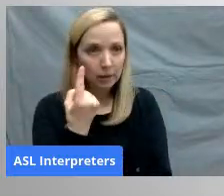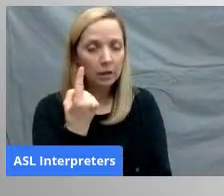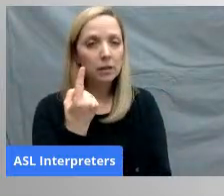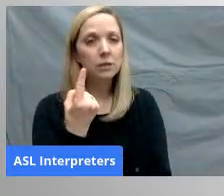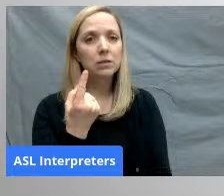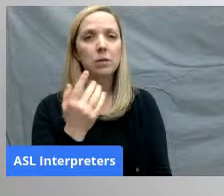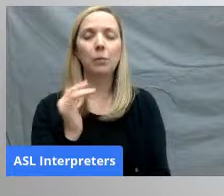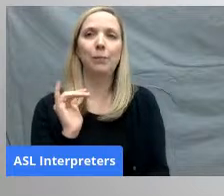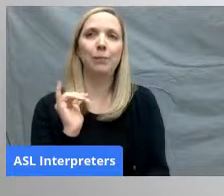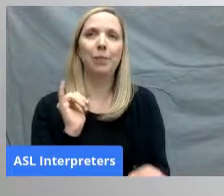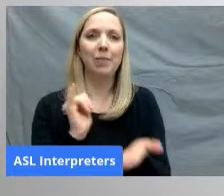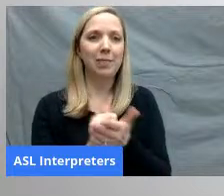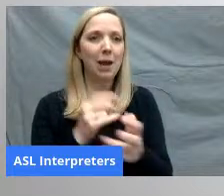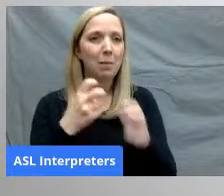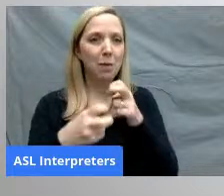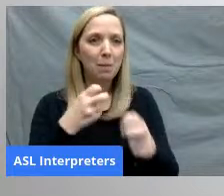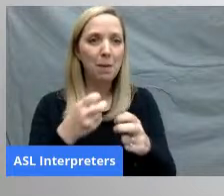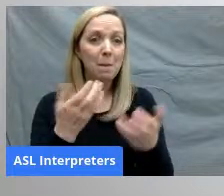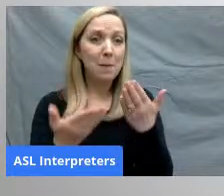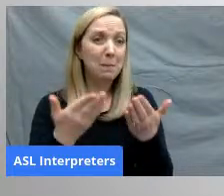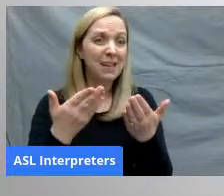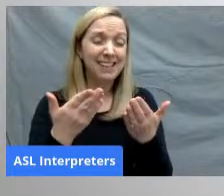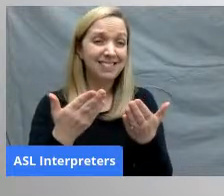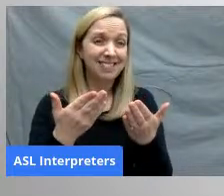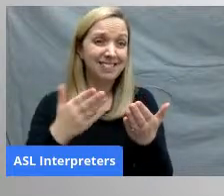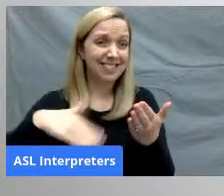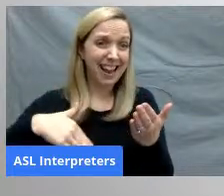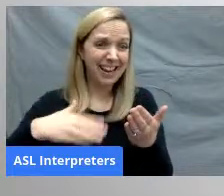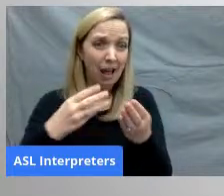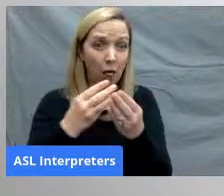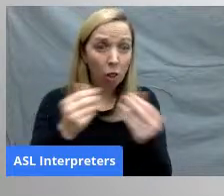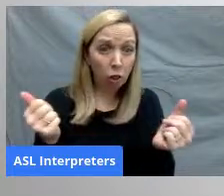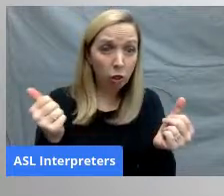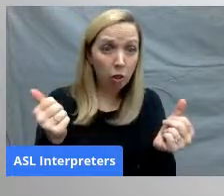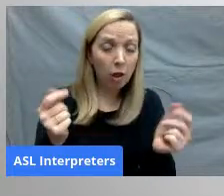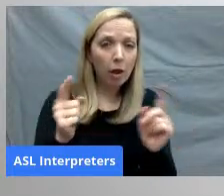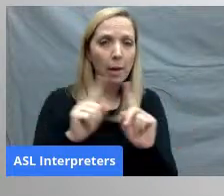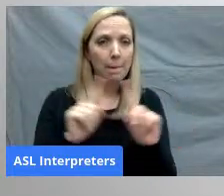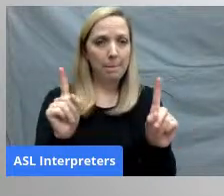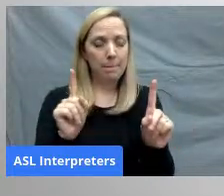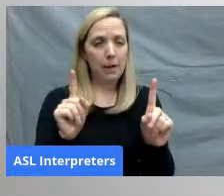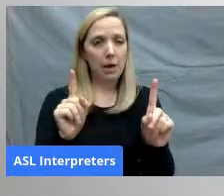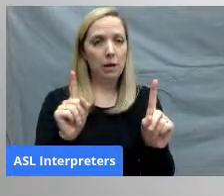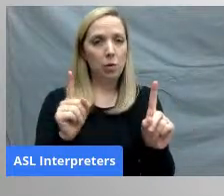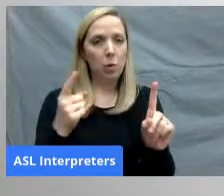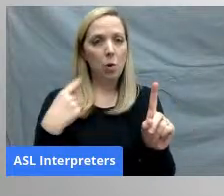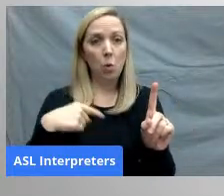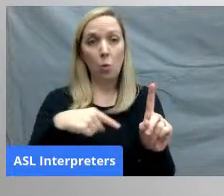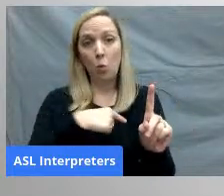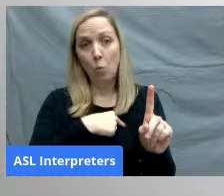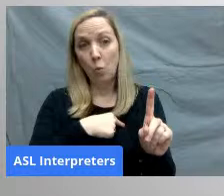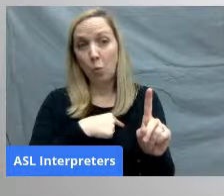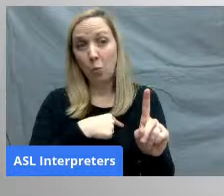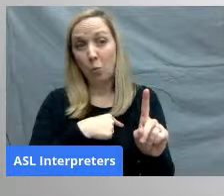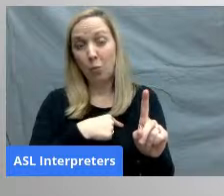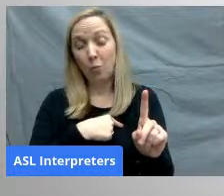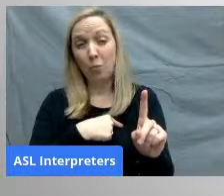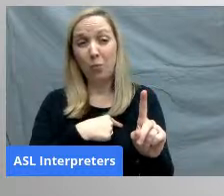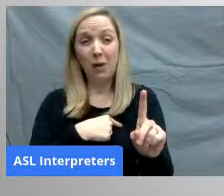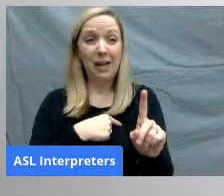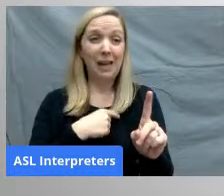solved, or that it may, you know, fully overlap with what we may want as individuals.